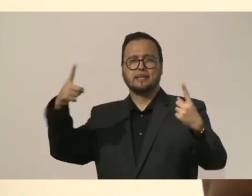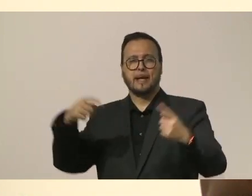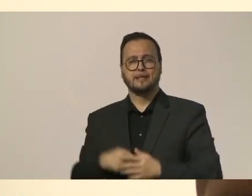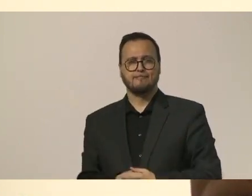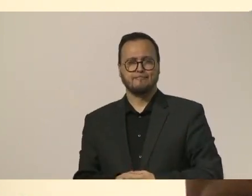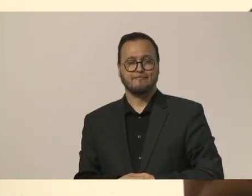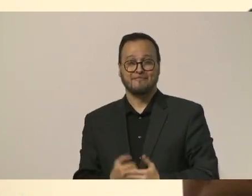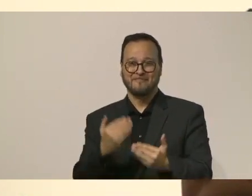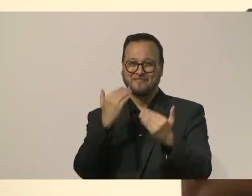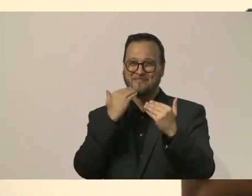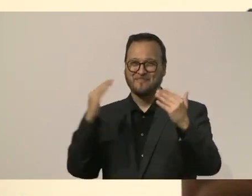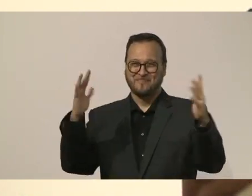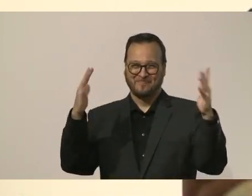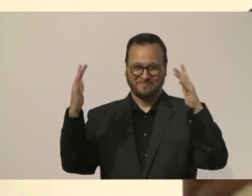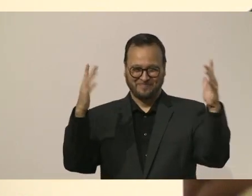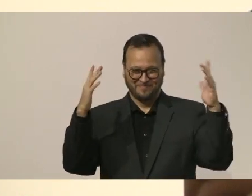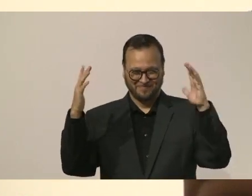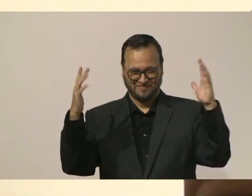Thank you.